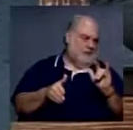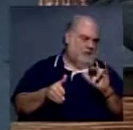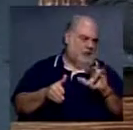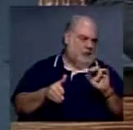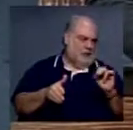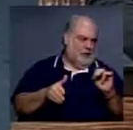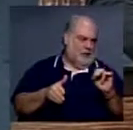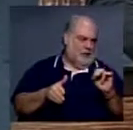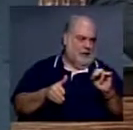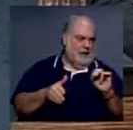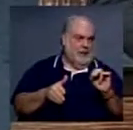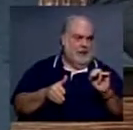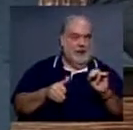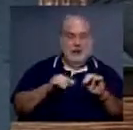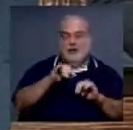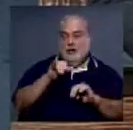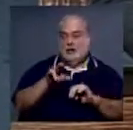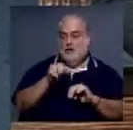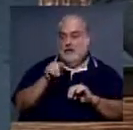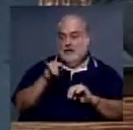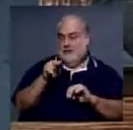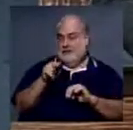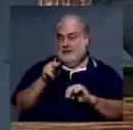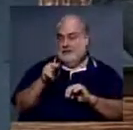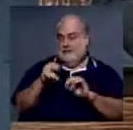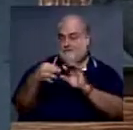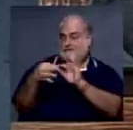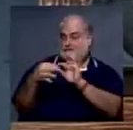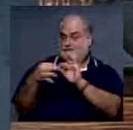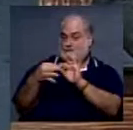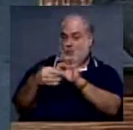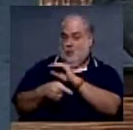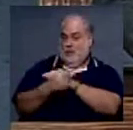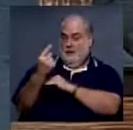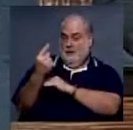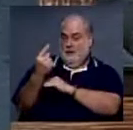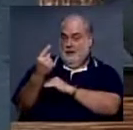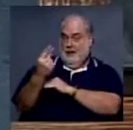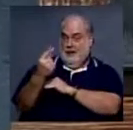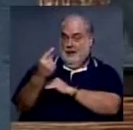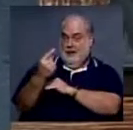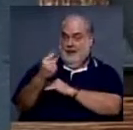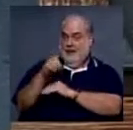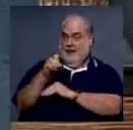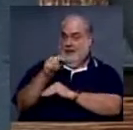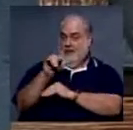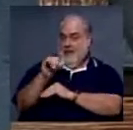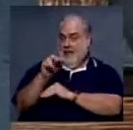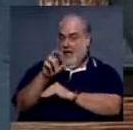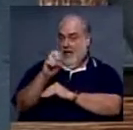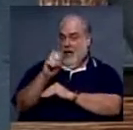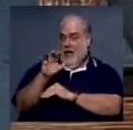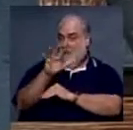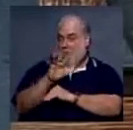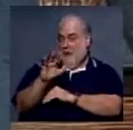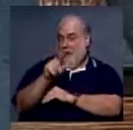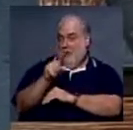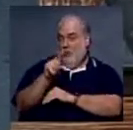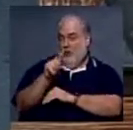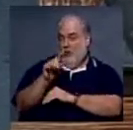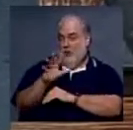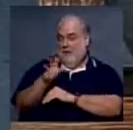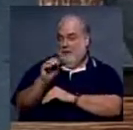had heard Justin, Mandy's partner, use at one point, including the daycare, would be upwards of 150